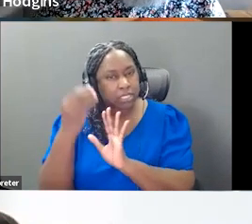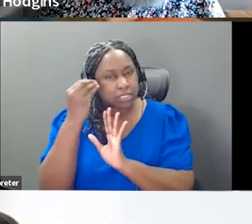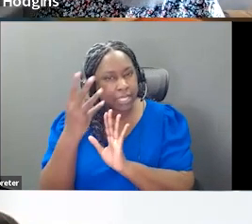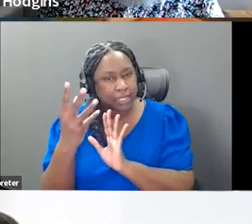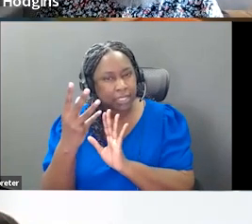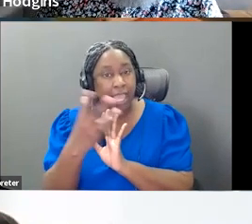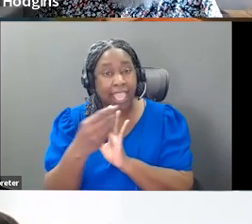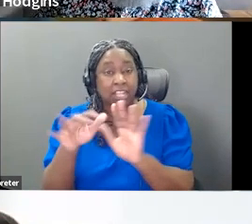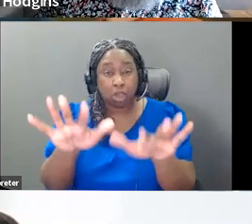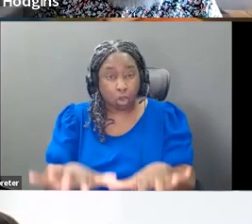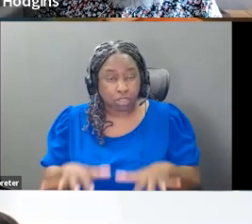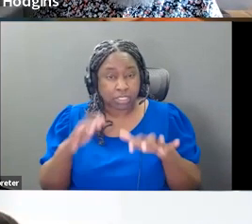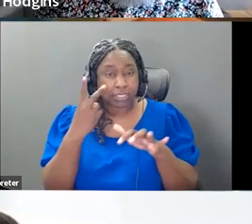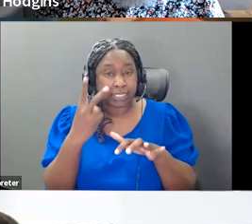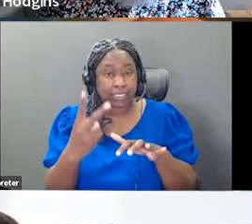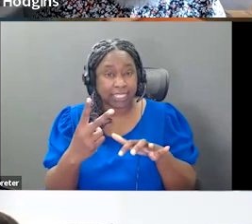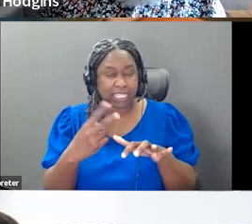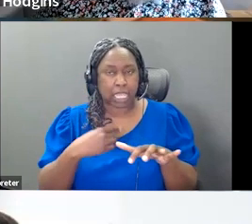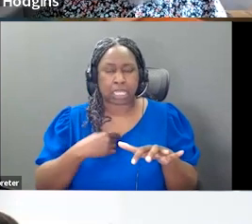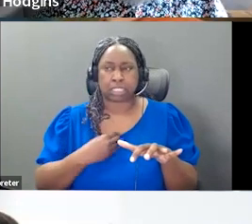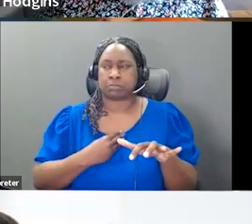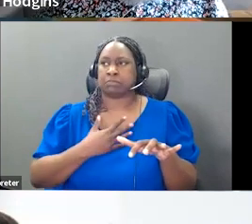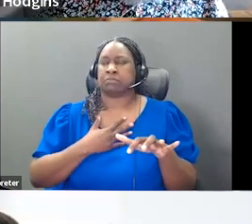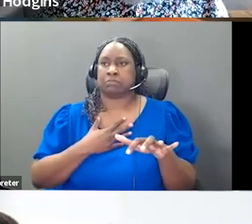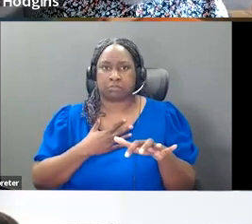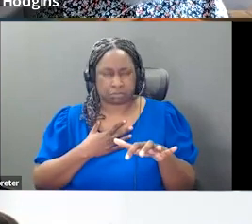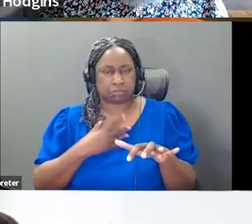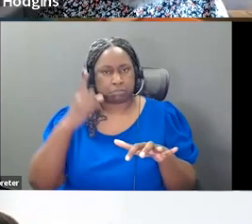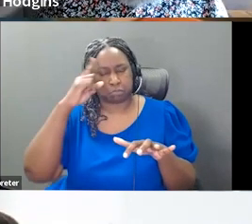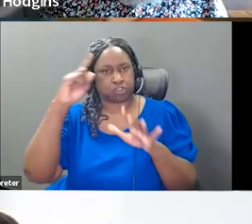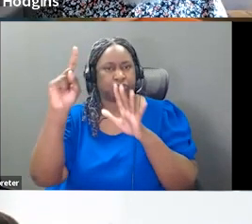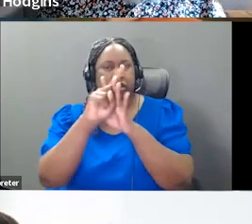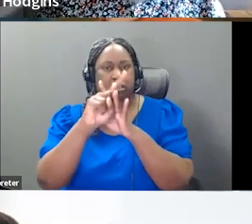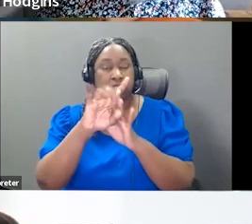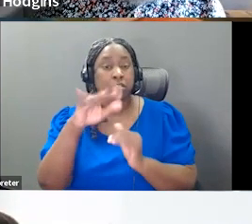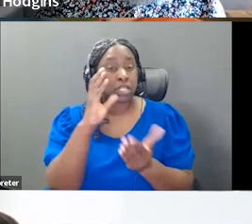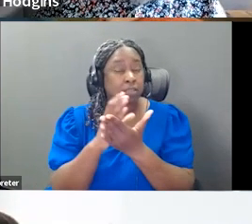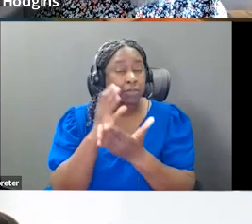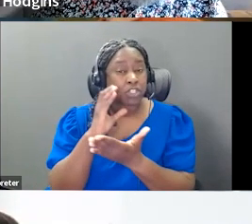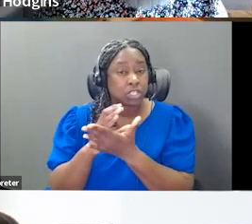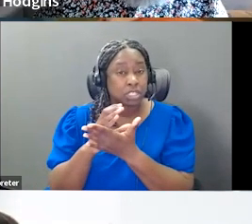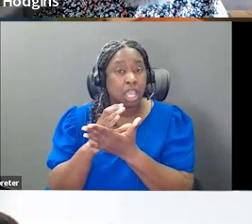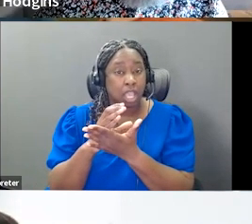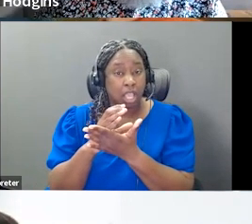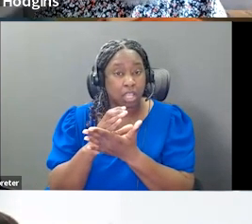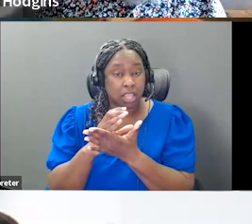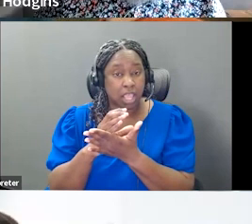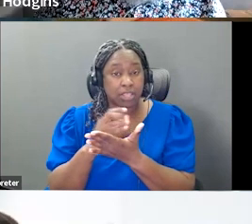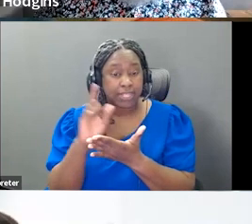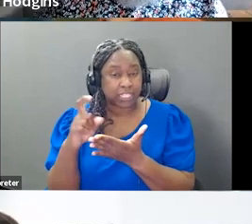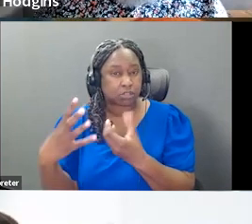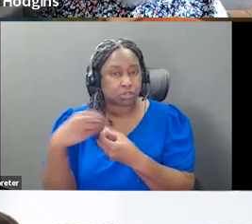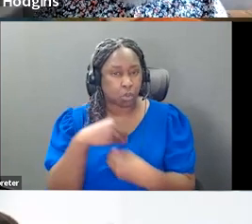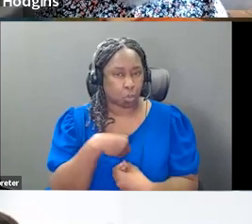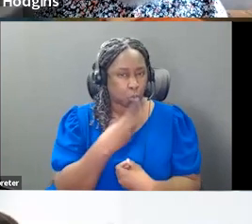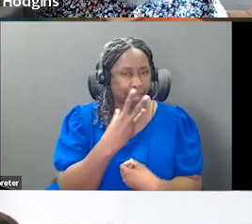our audiences. And we need to remind ourselves that inclusive images and photos need to include white children and families, which I notice